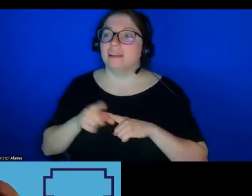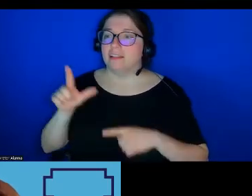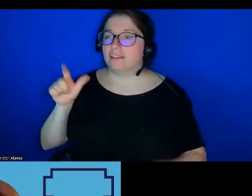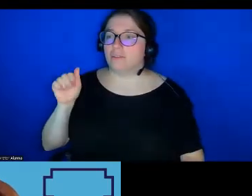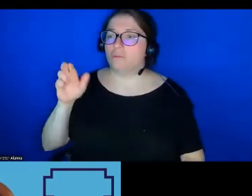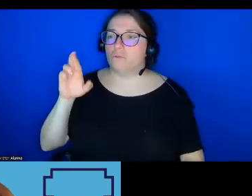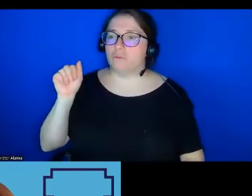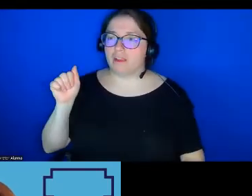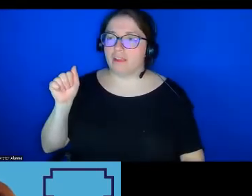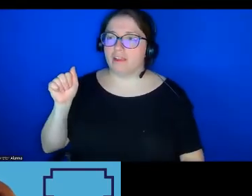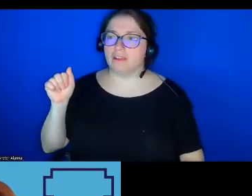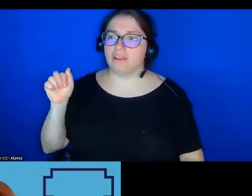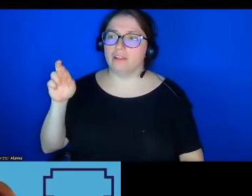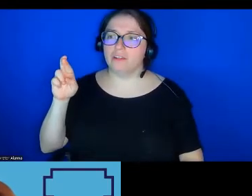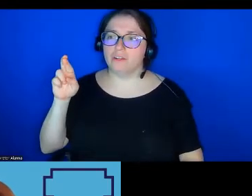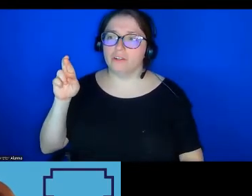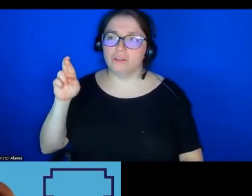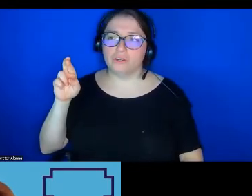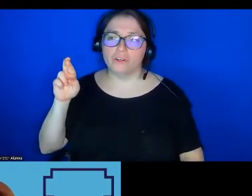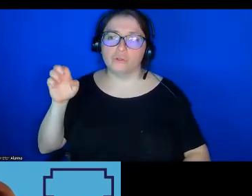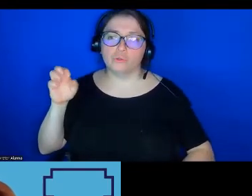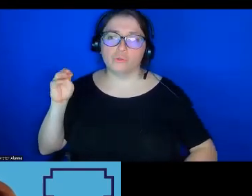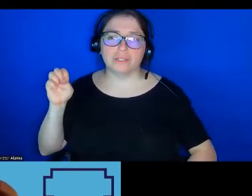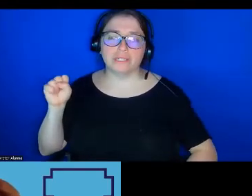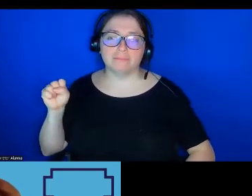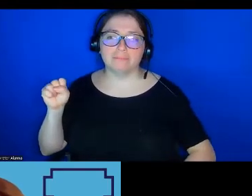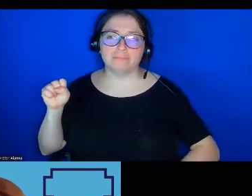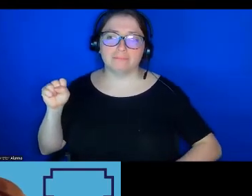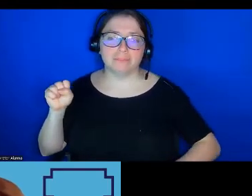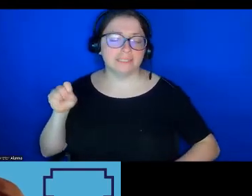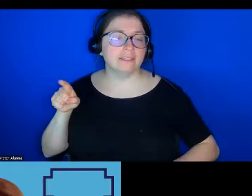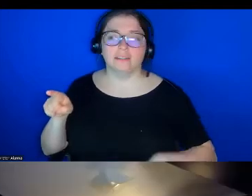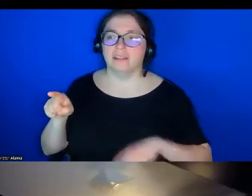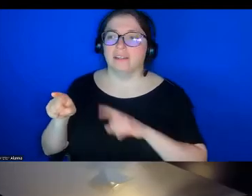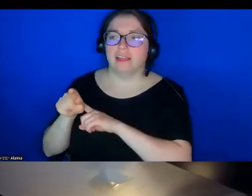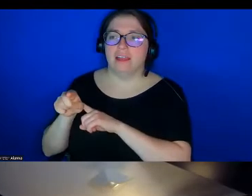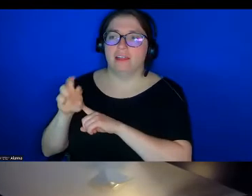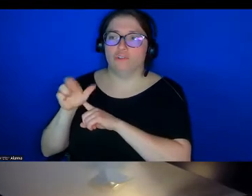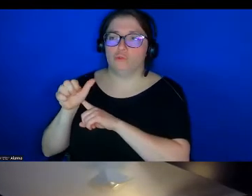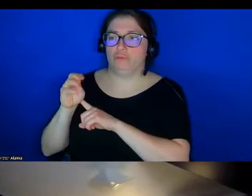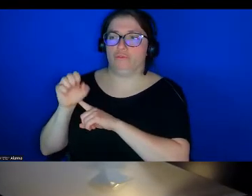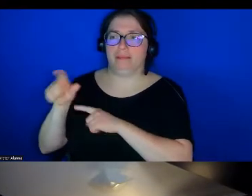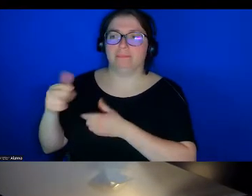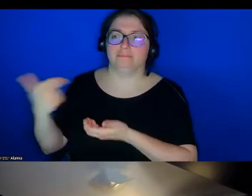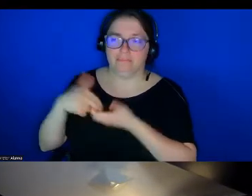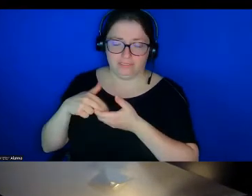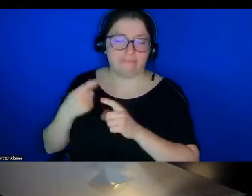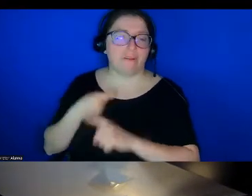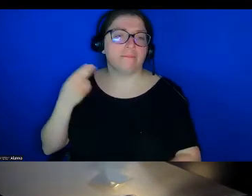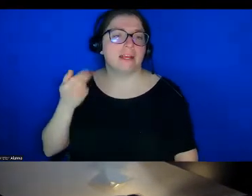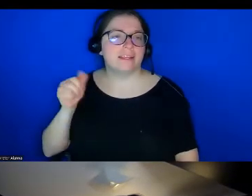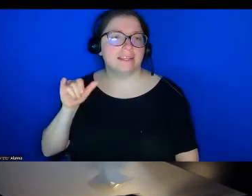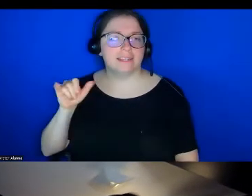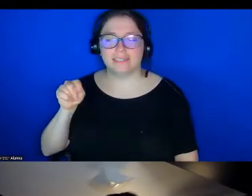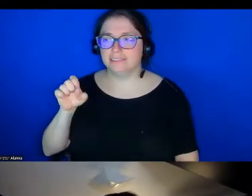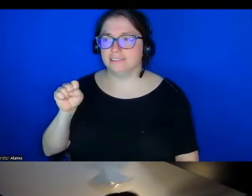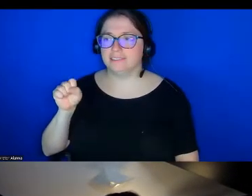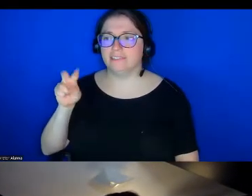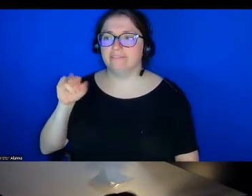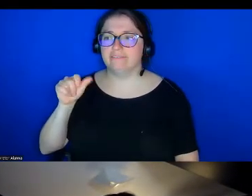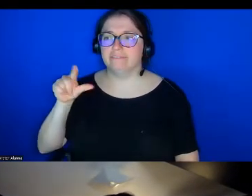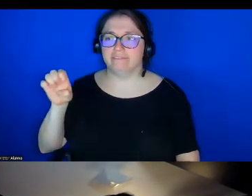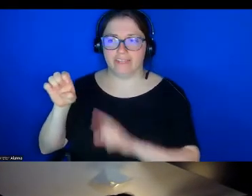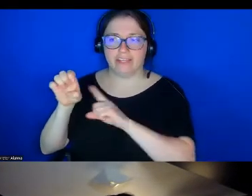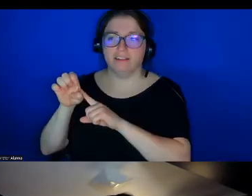city clerk and director at the department of communications and legislative services in Hyattsville Maryland um as background